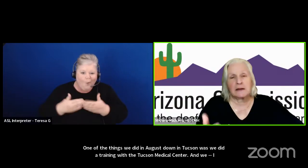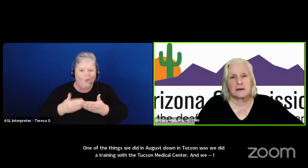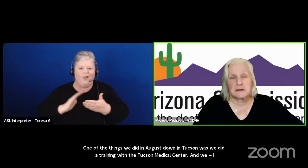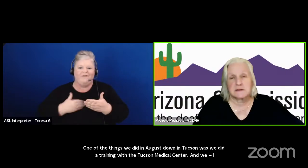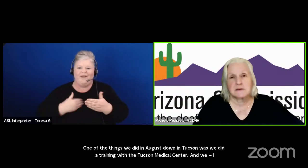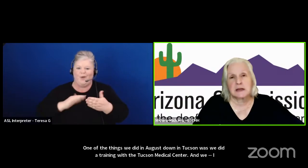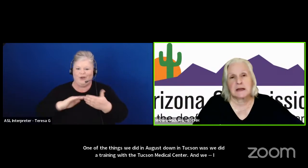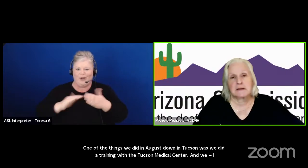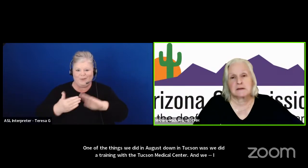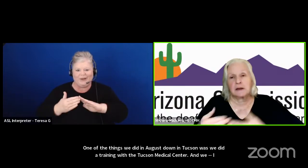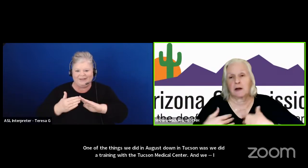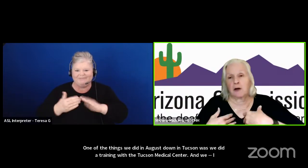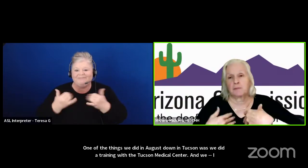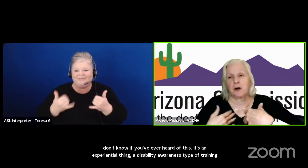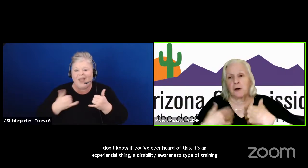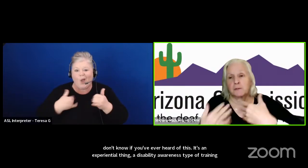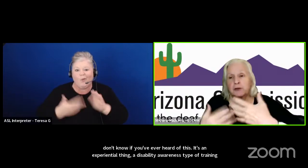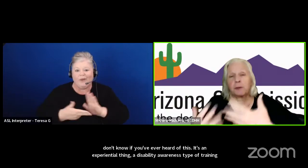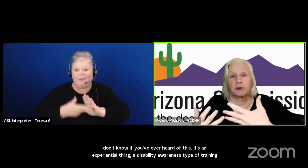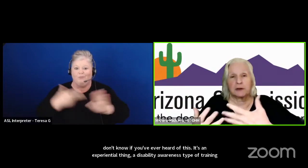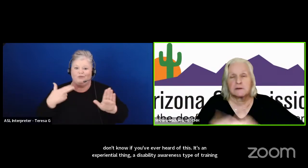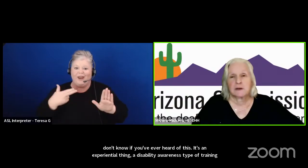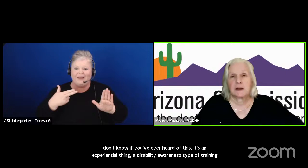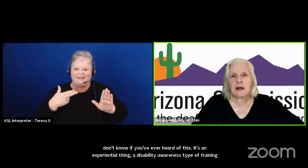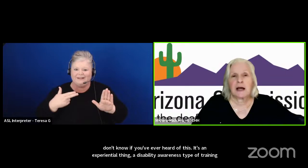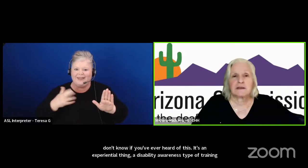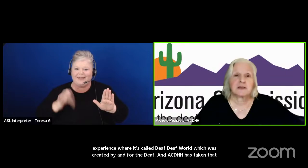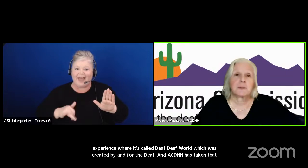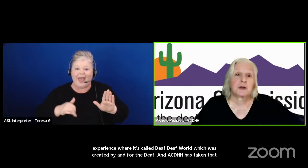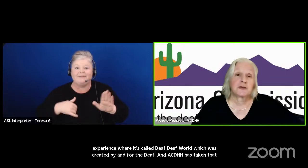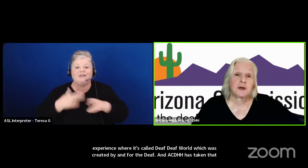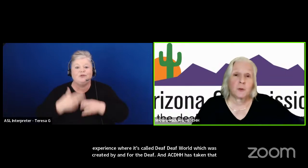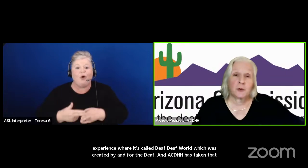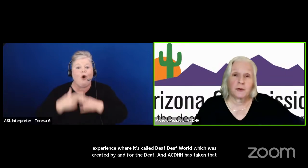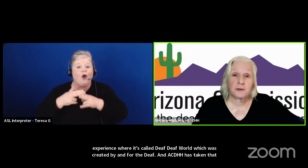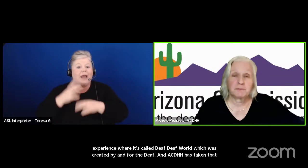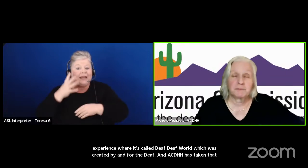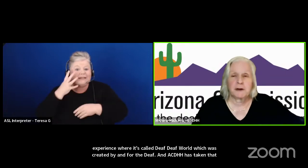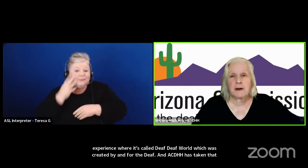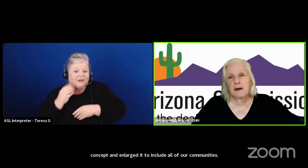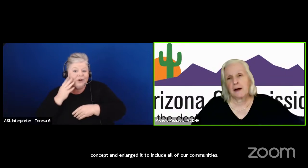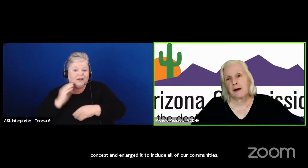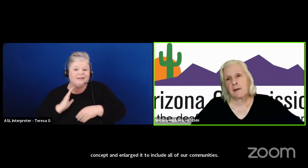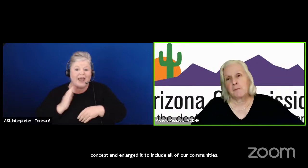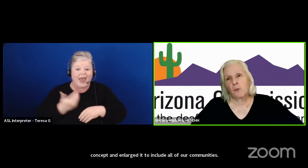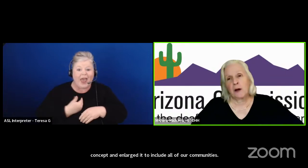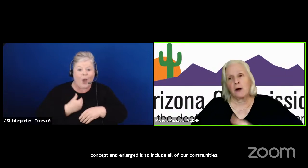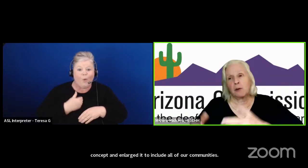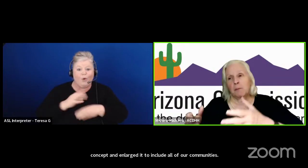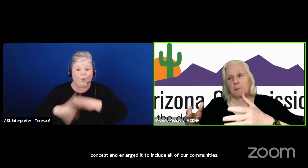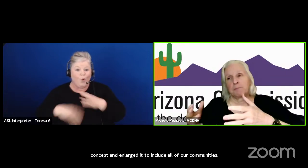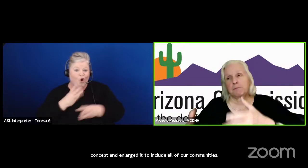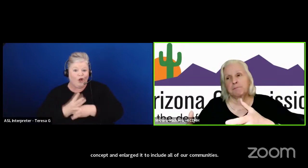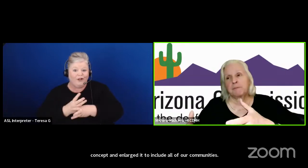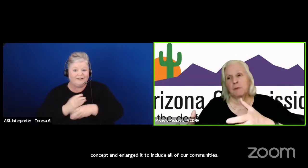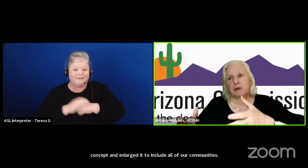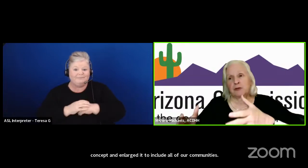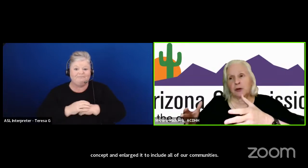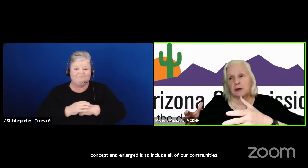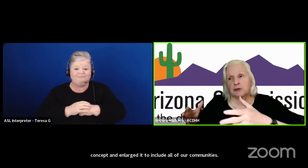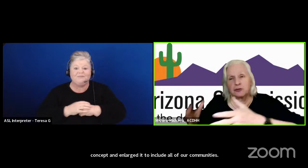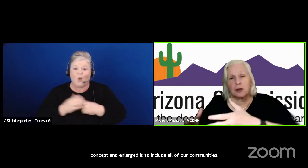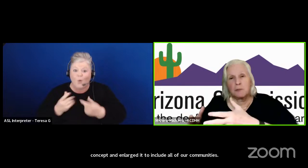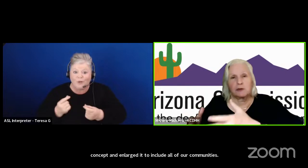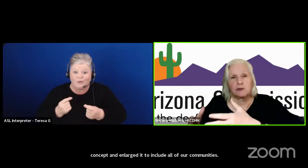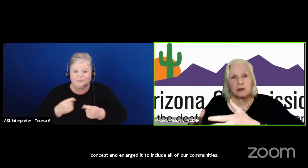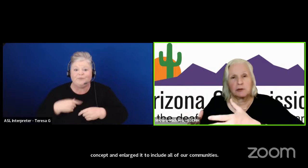now branded this, our experience, as Experience Our World, where we